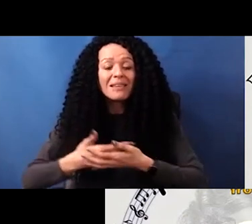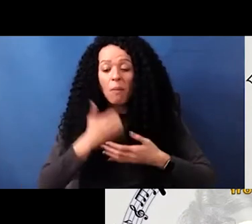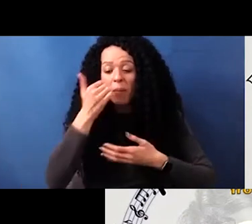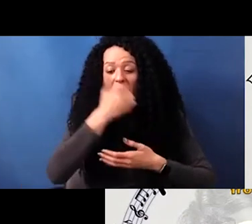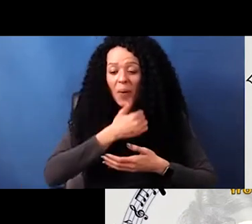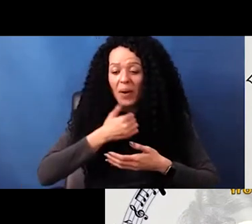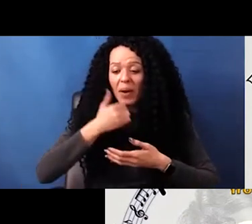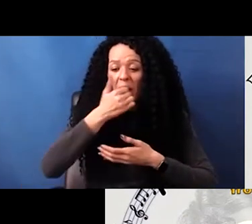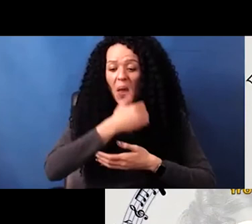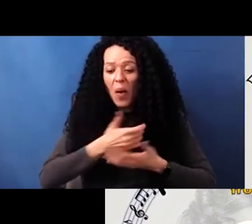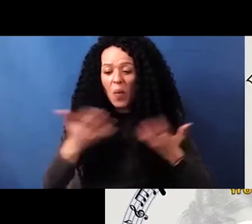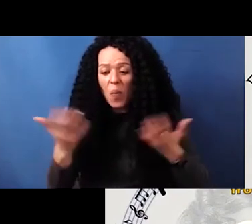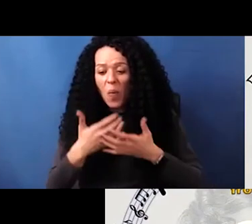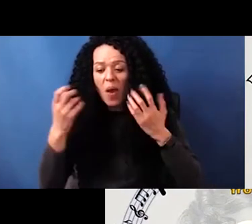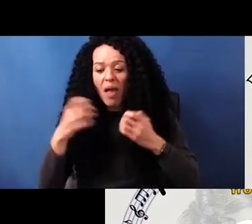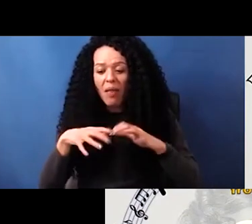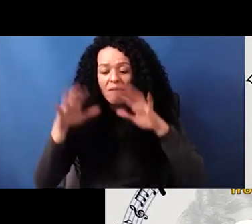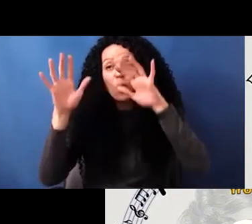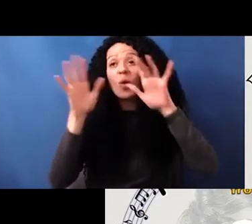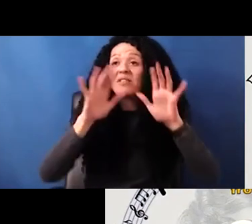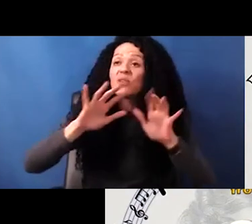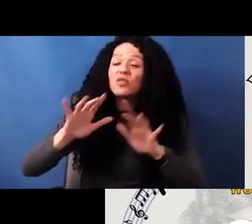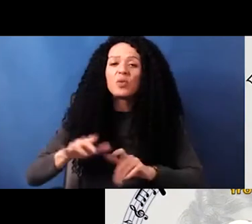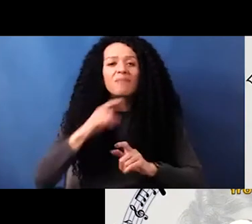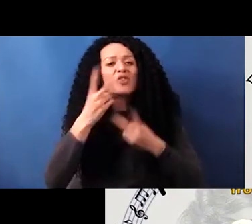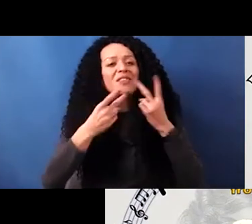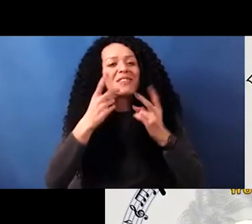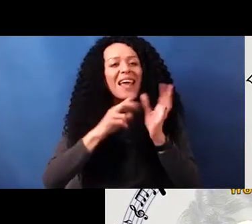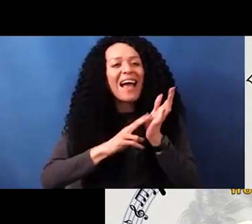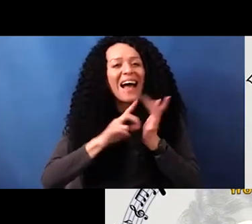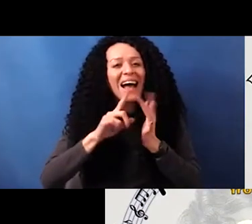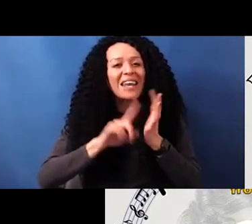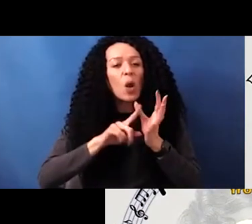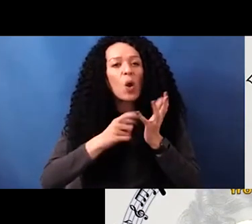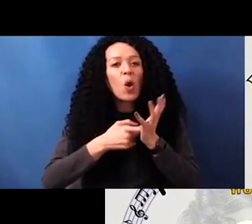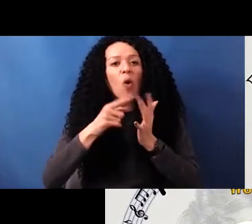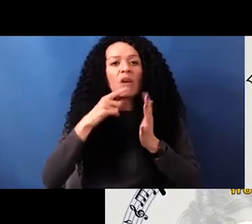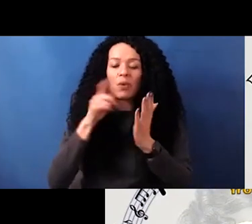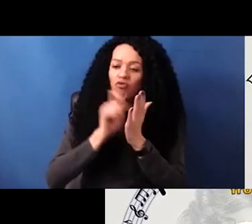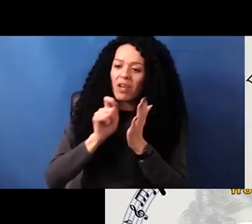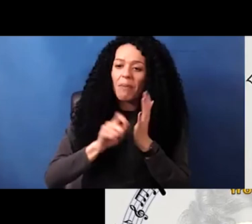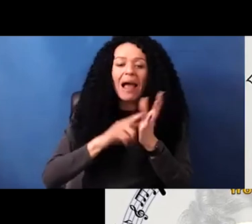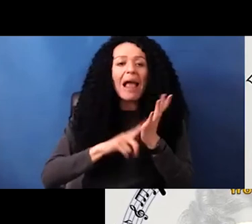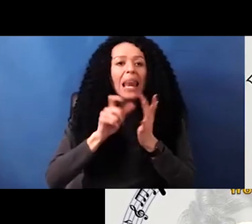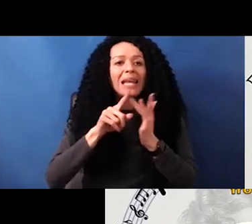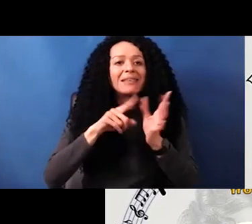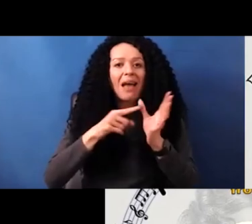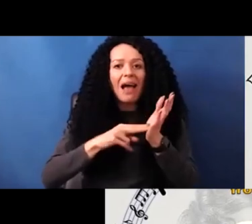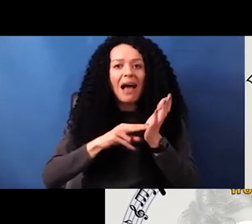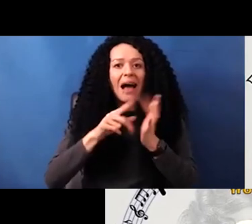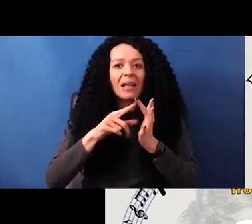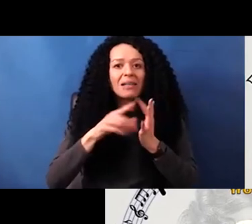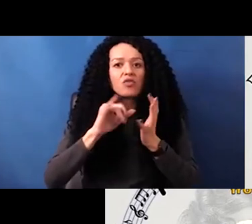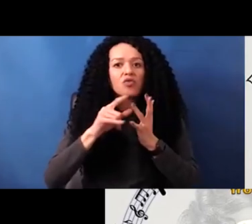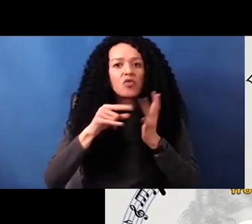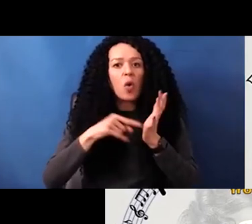So she's singing Annie Laurie. It was written by Alicia Ann Scott, who mastered the science of harmony and